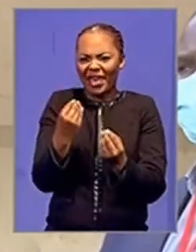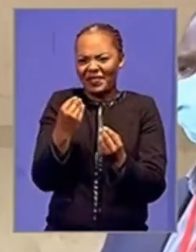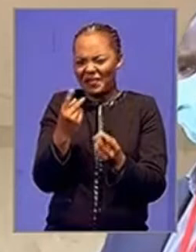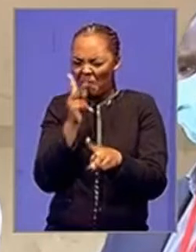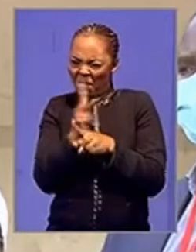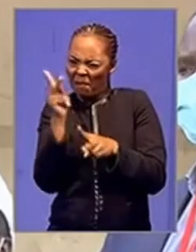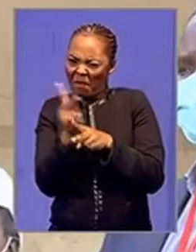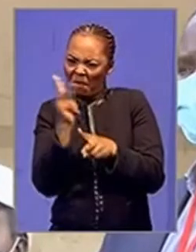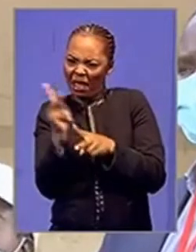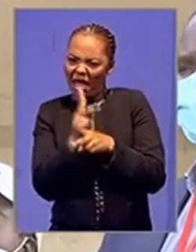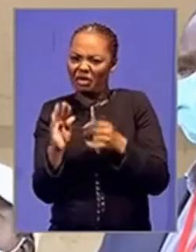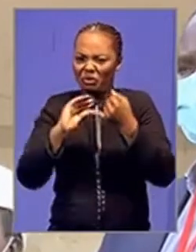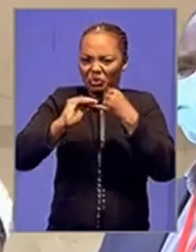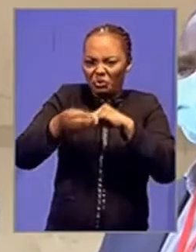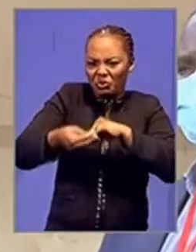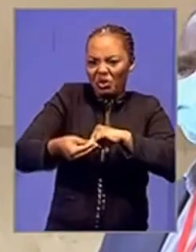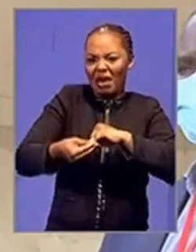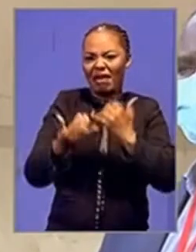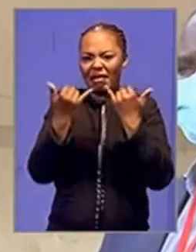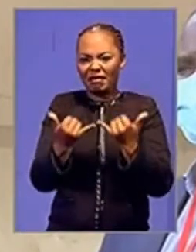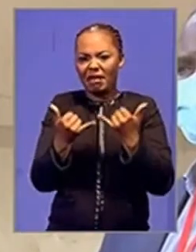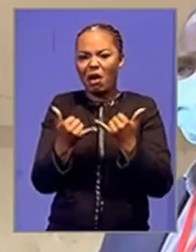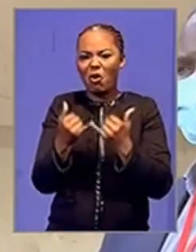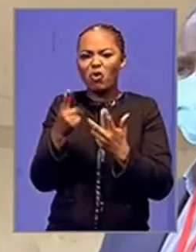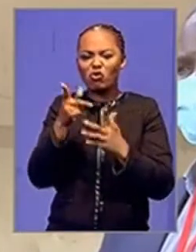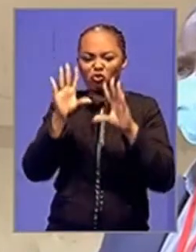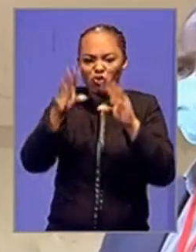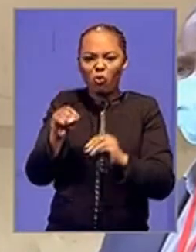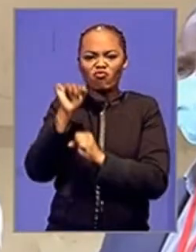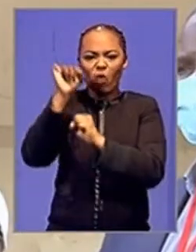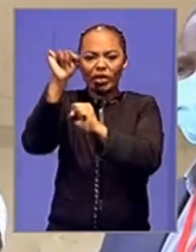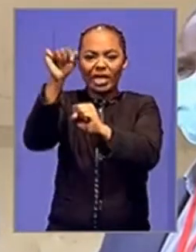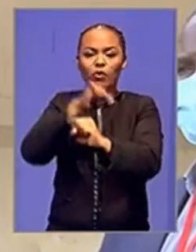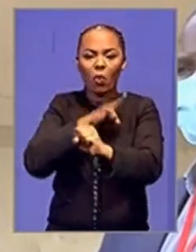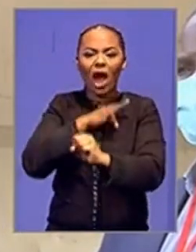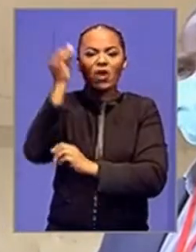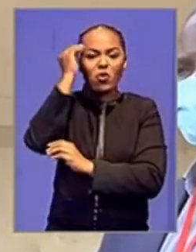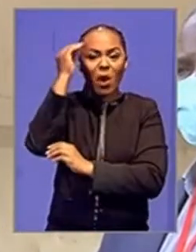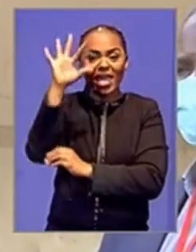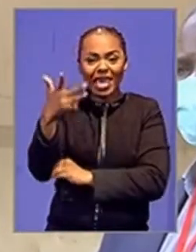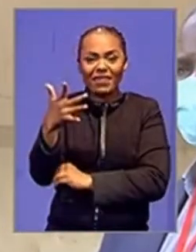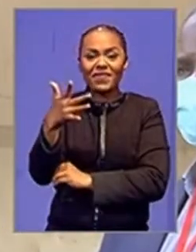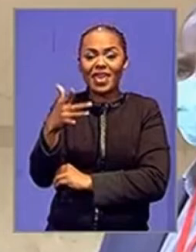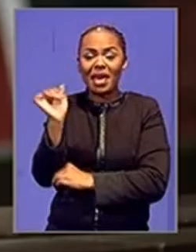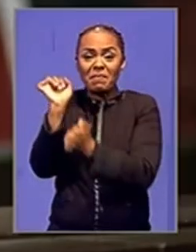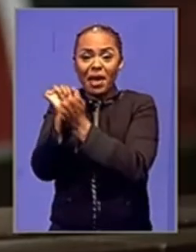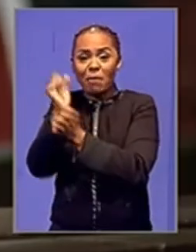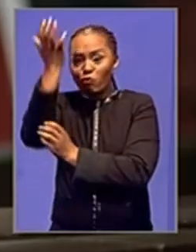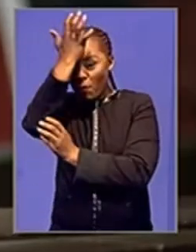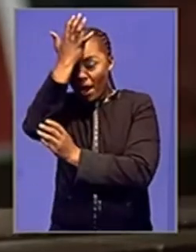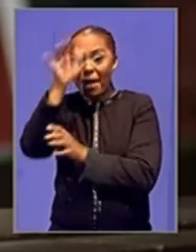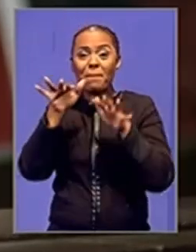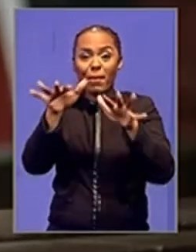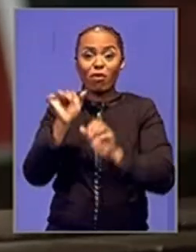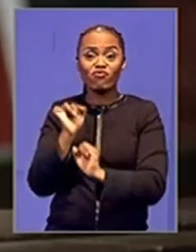try and curb the outrage and the protest that was going to happen because of this judgment. And under